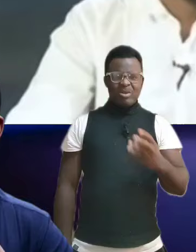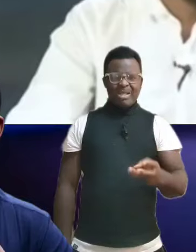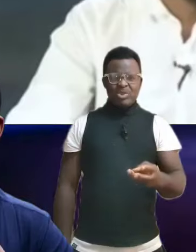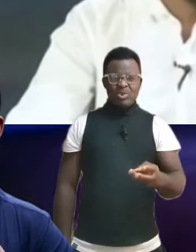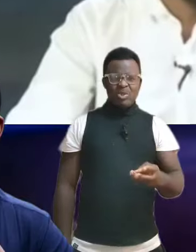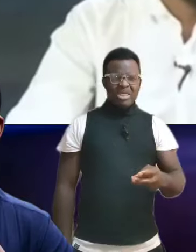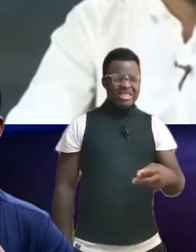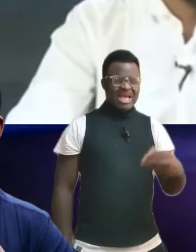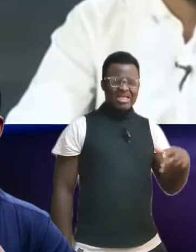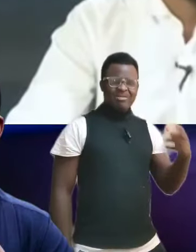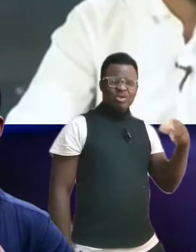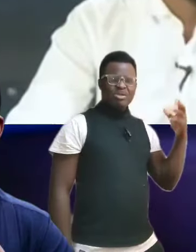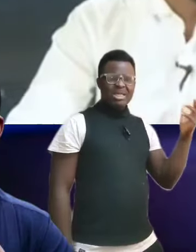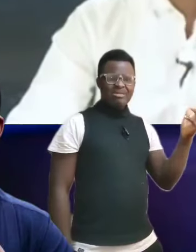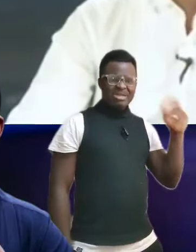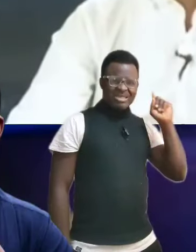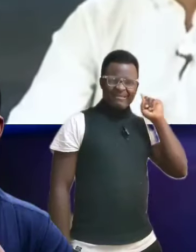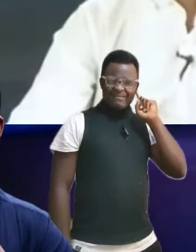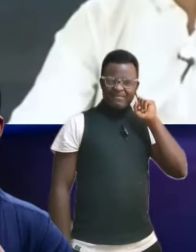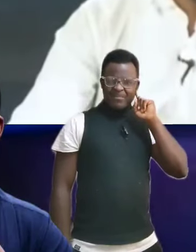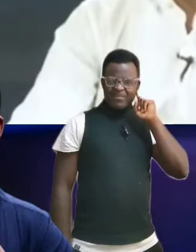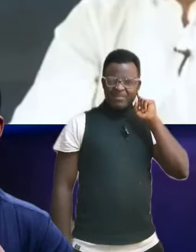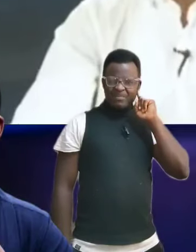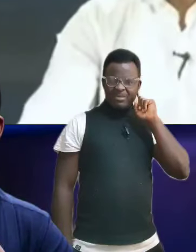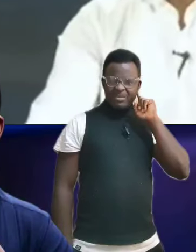Why are they not facing treasonable felonies? That's what I was asking you.